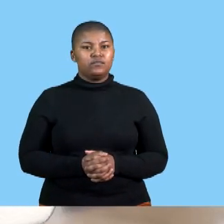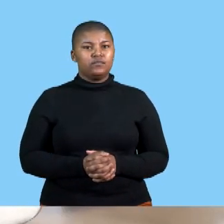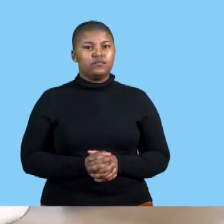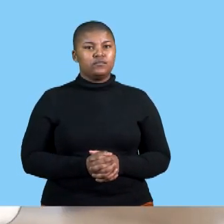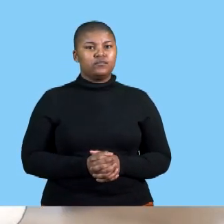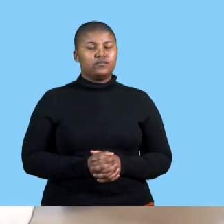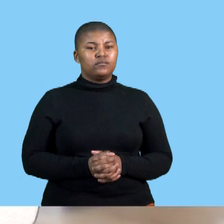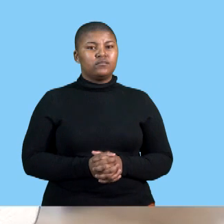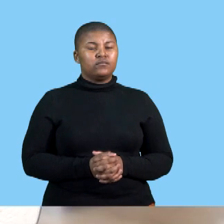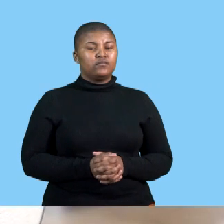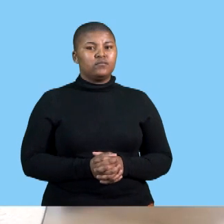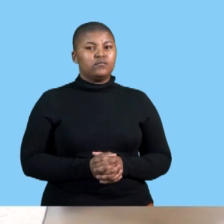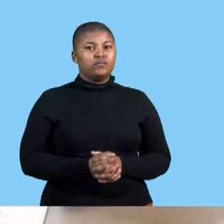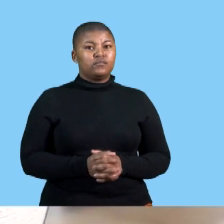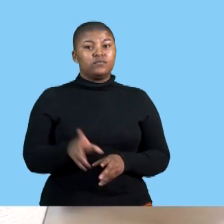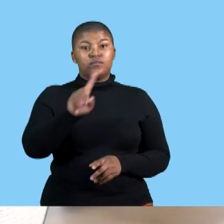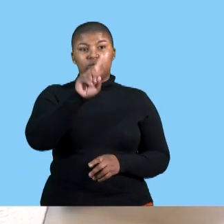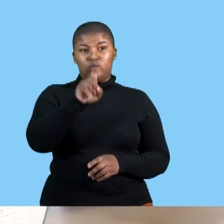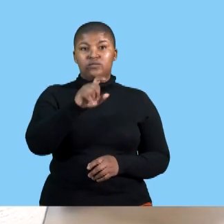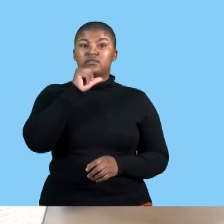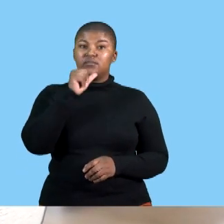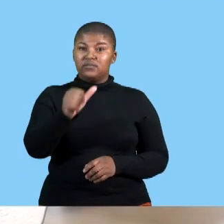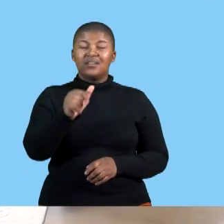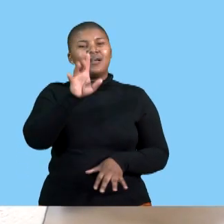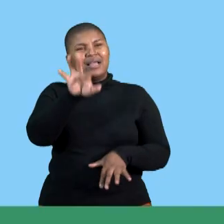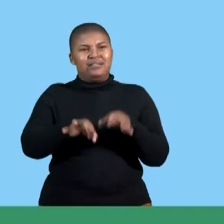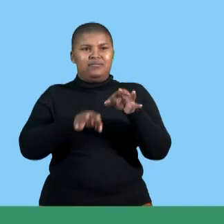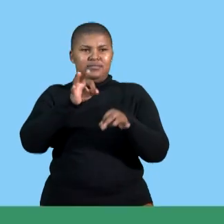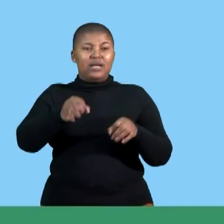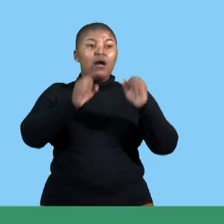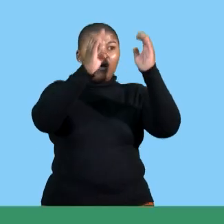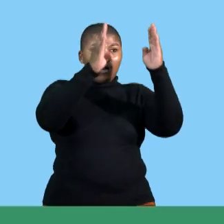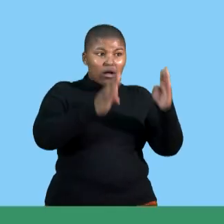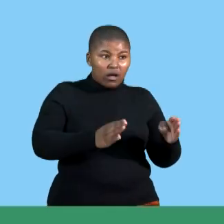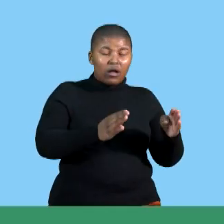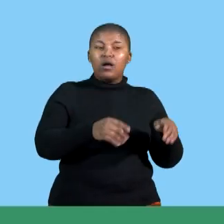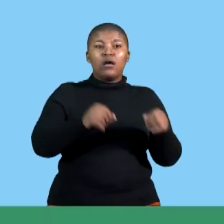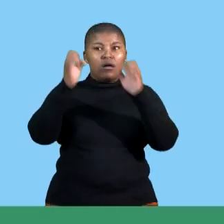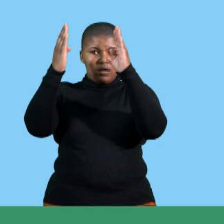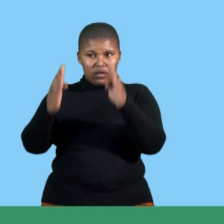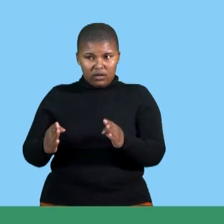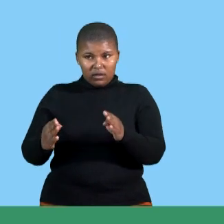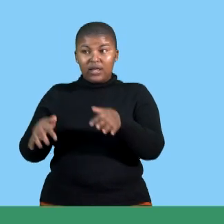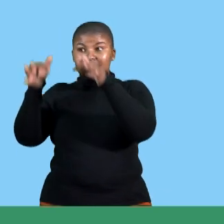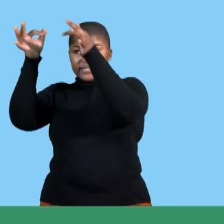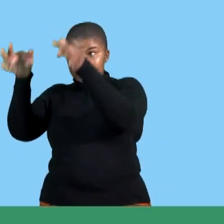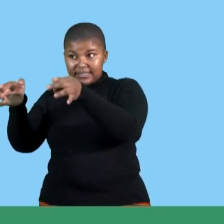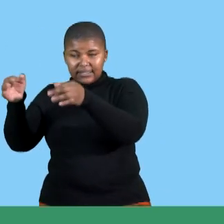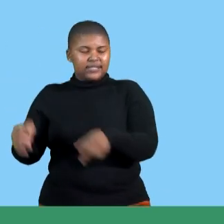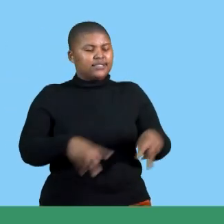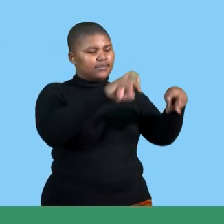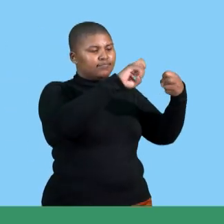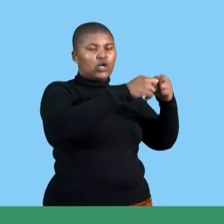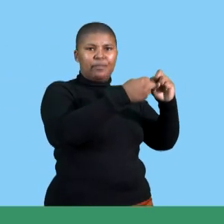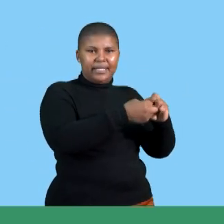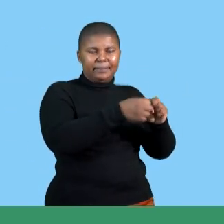Right, our next question says, distinguish between decision making and problem solving. Right, we're